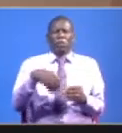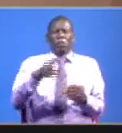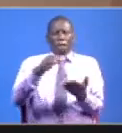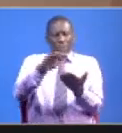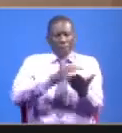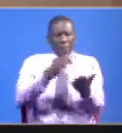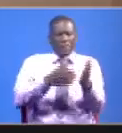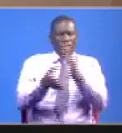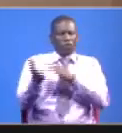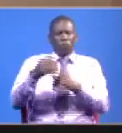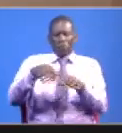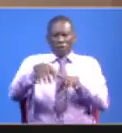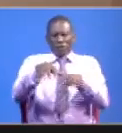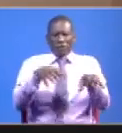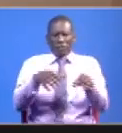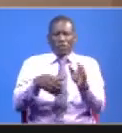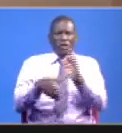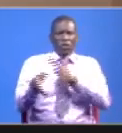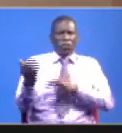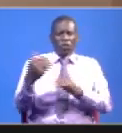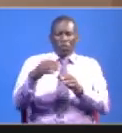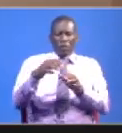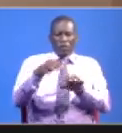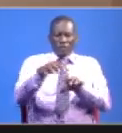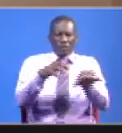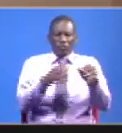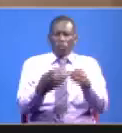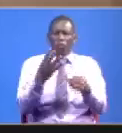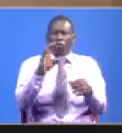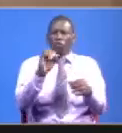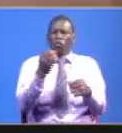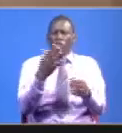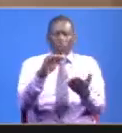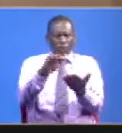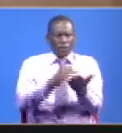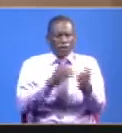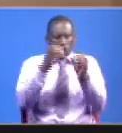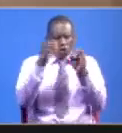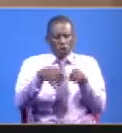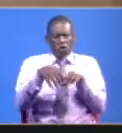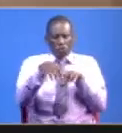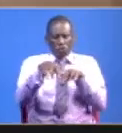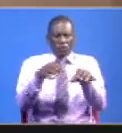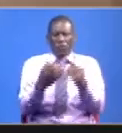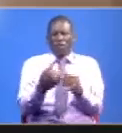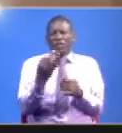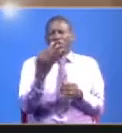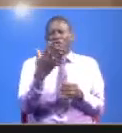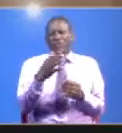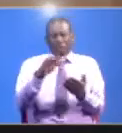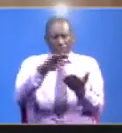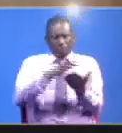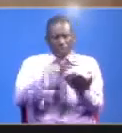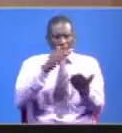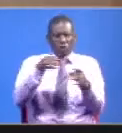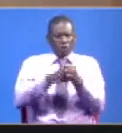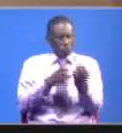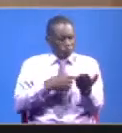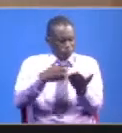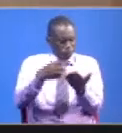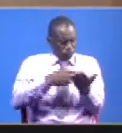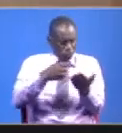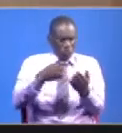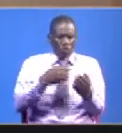more pages than the previous draft. The previous draft was about 4 or 5 pages there, and the new draft is now 35 pages. It's still